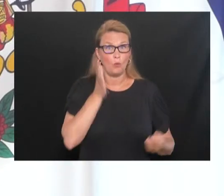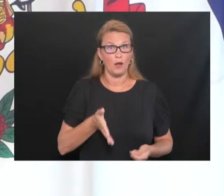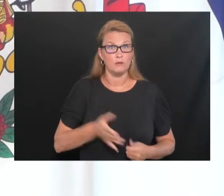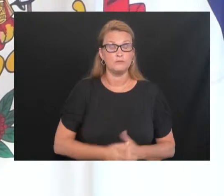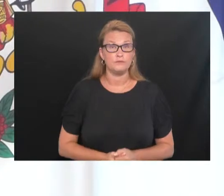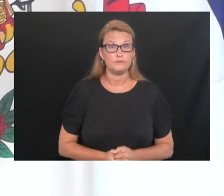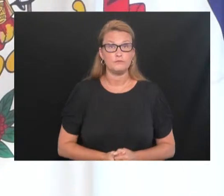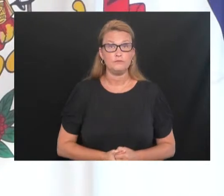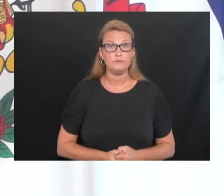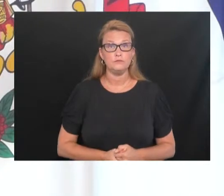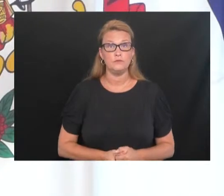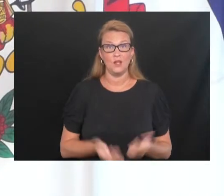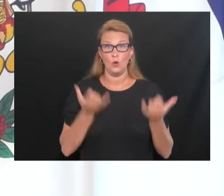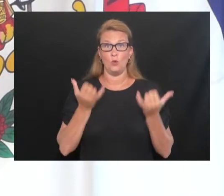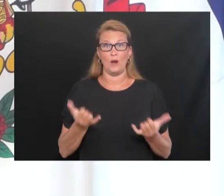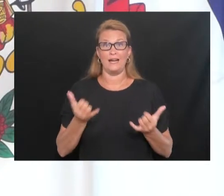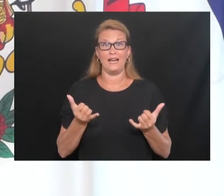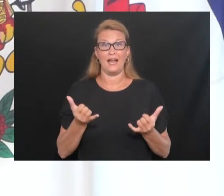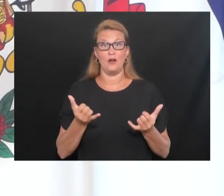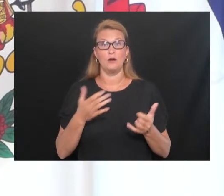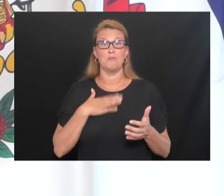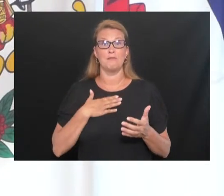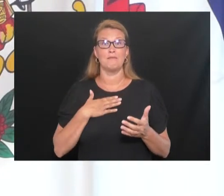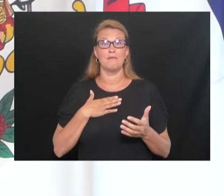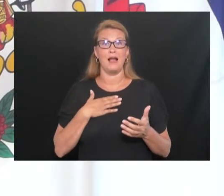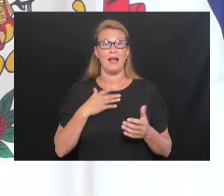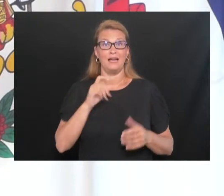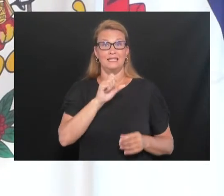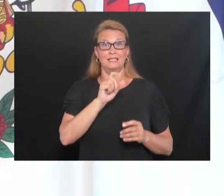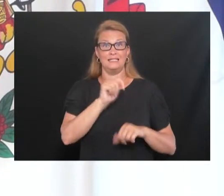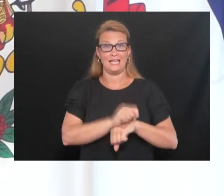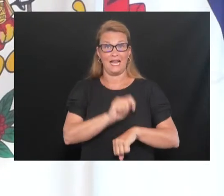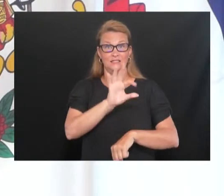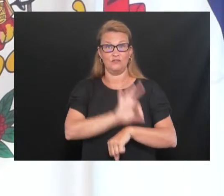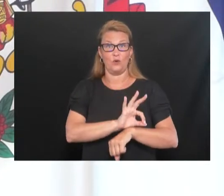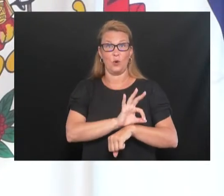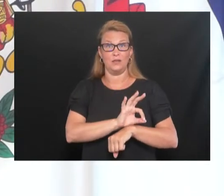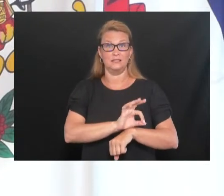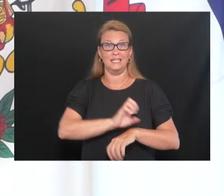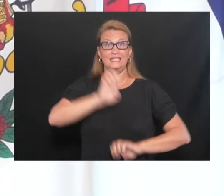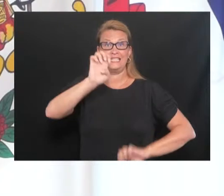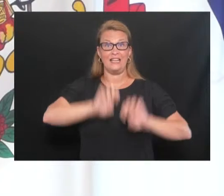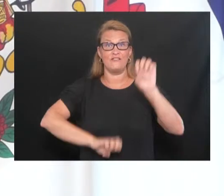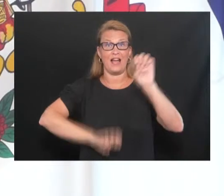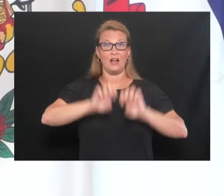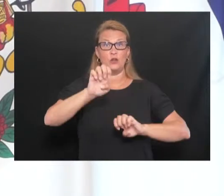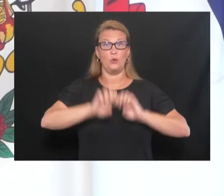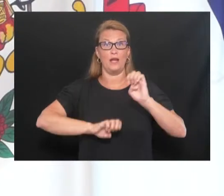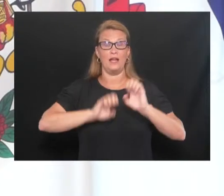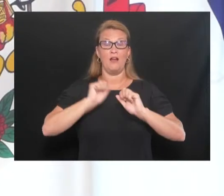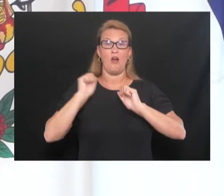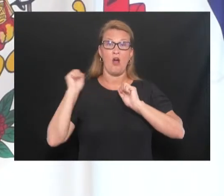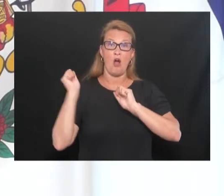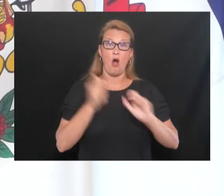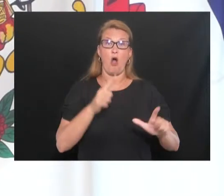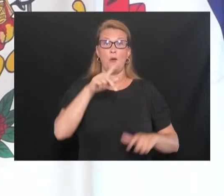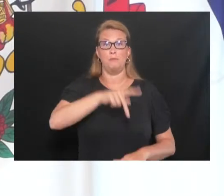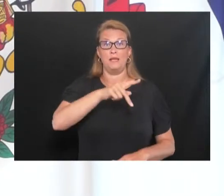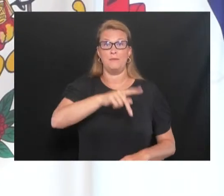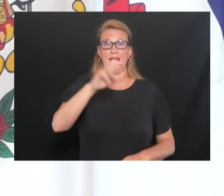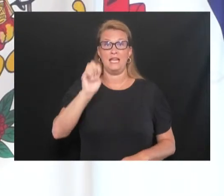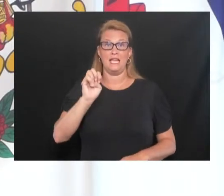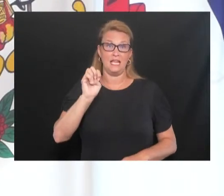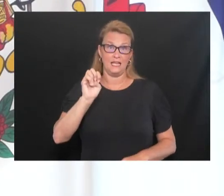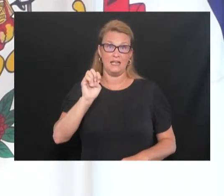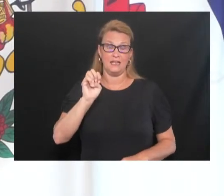second, I am directing our task force to evaluate all PPE levels all across